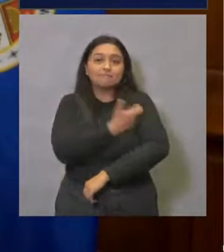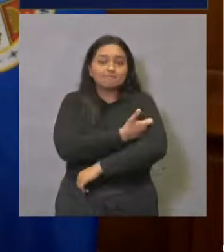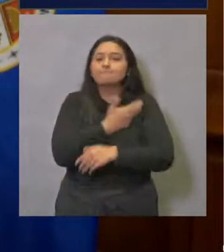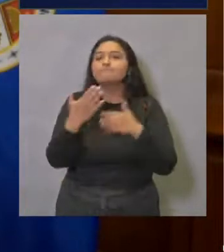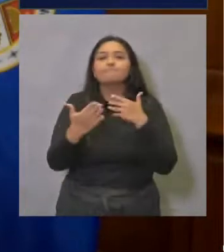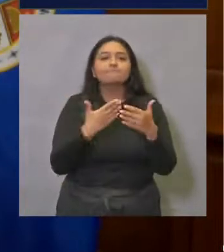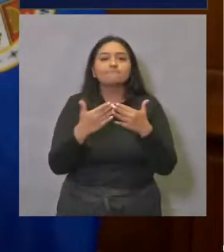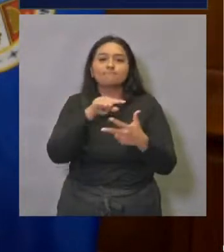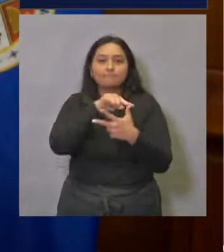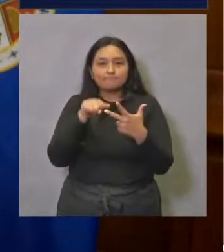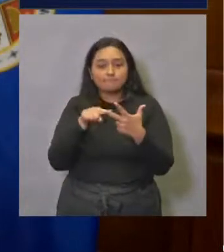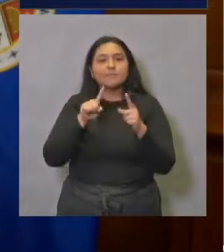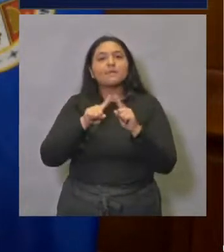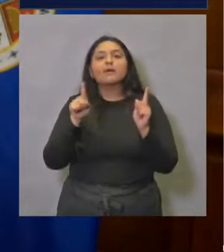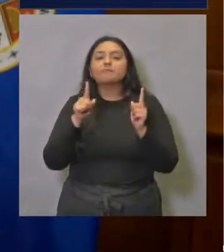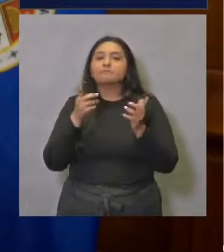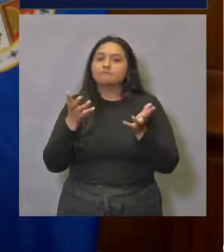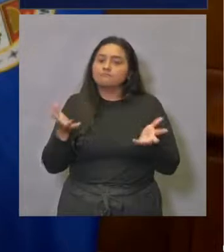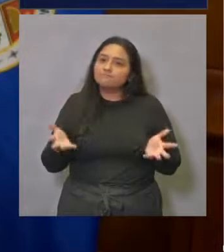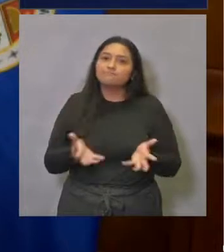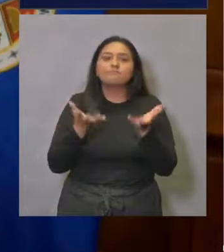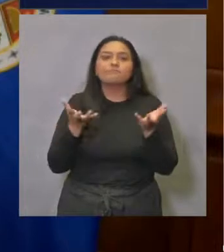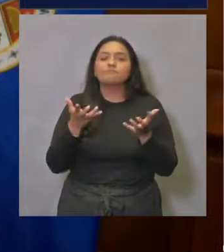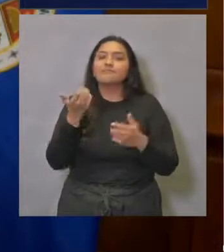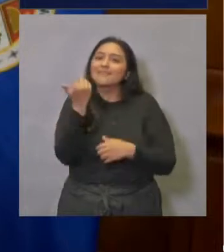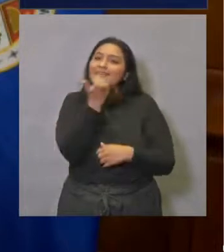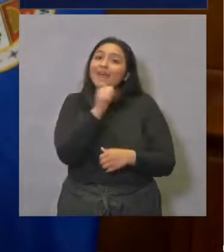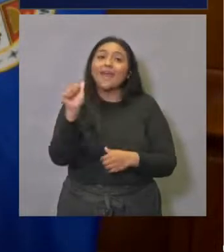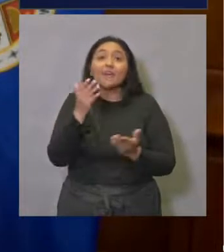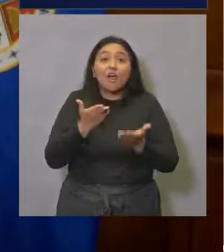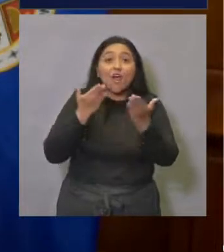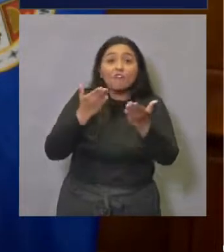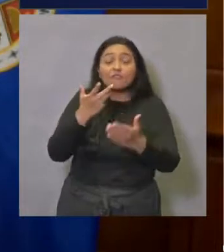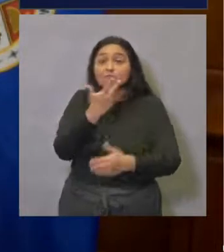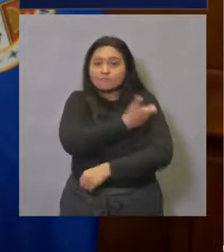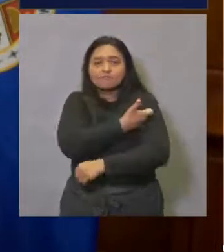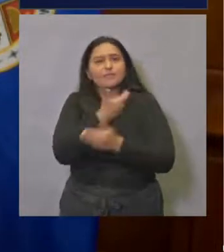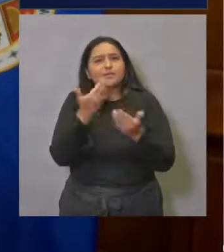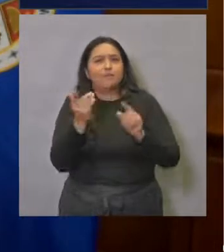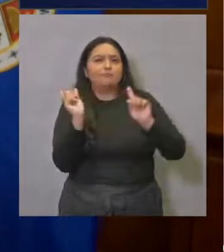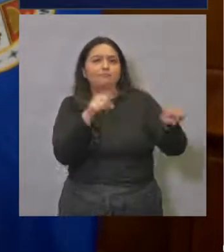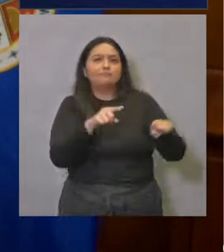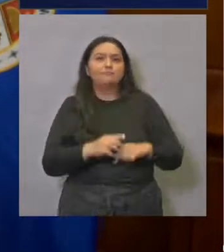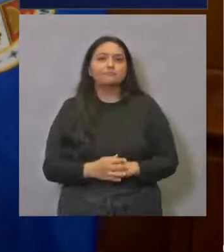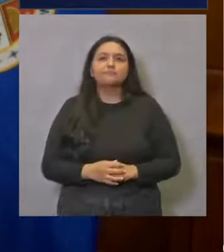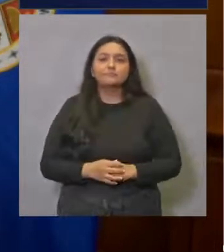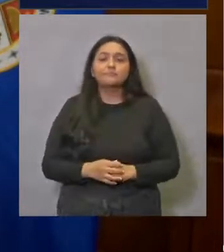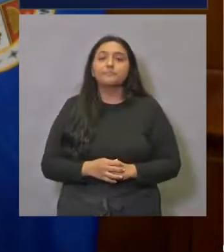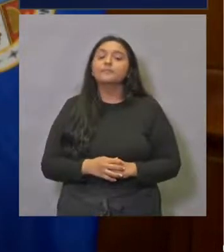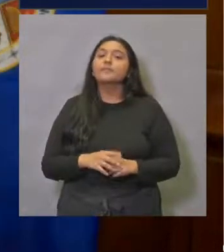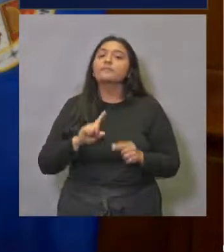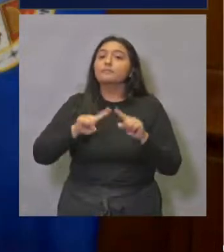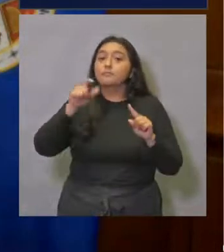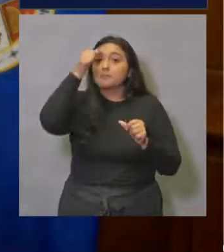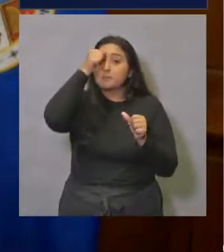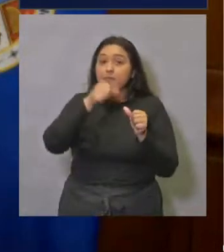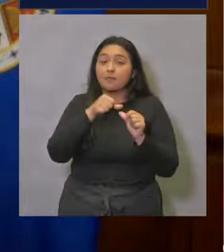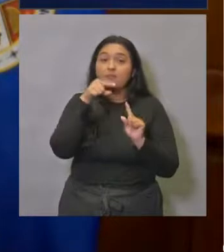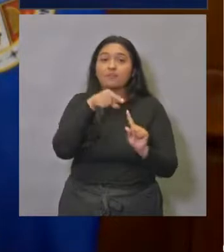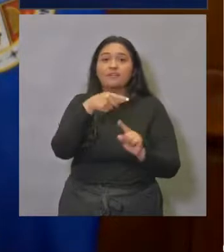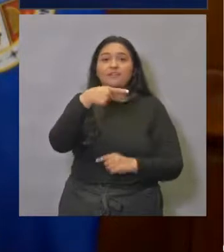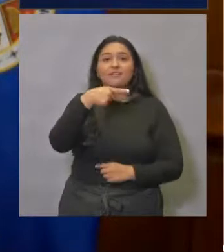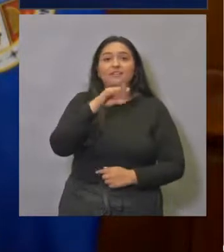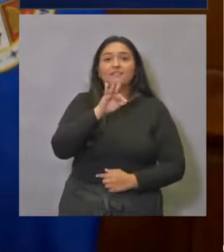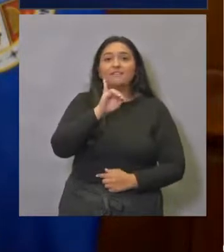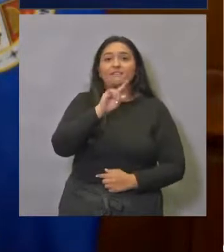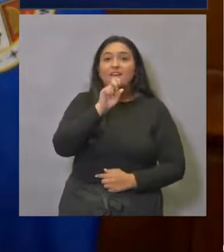vaccine for you is the one you're offered as soon as you get it. But please also be reminded that only Pfizer is